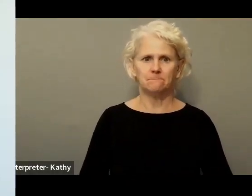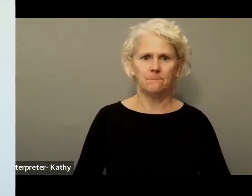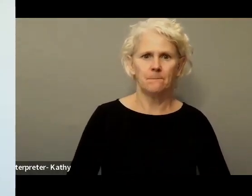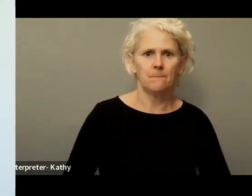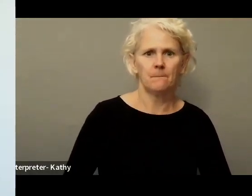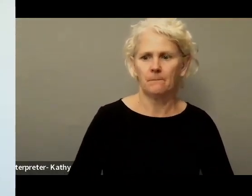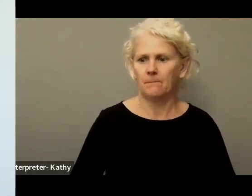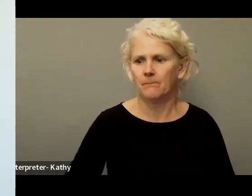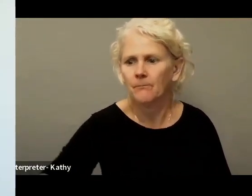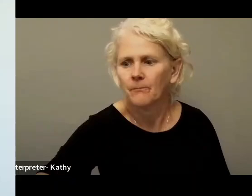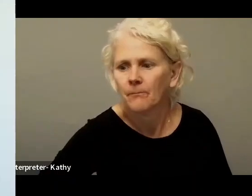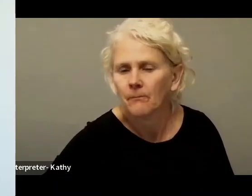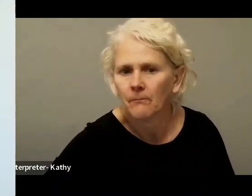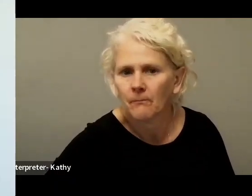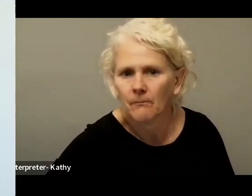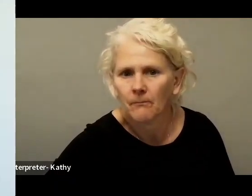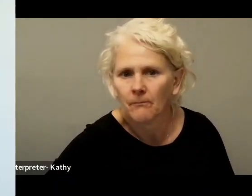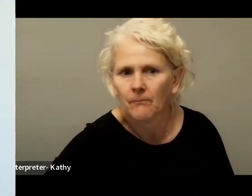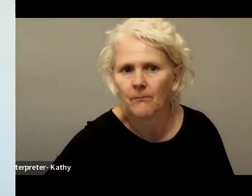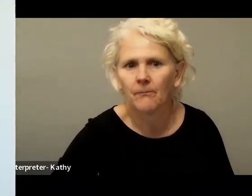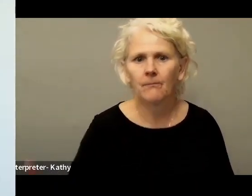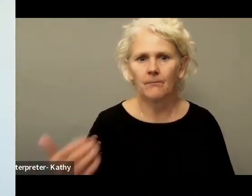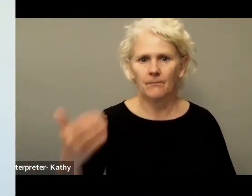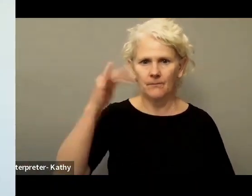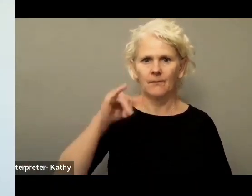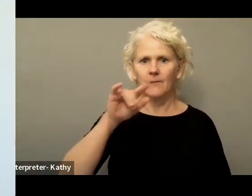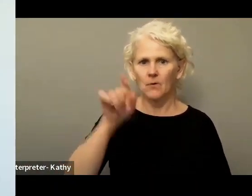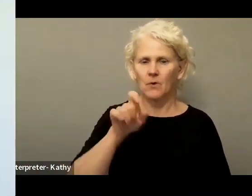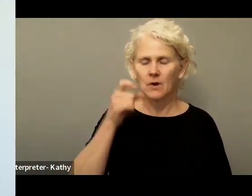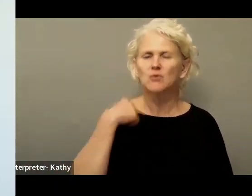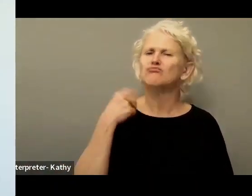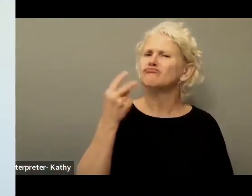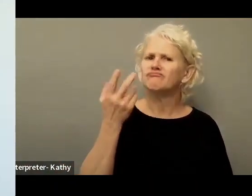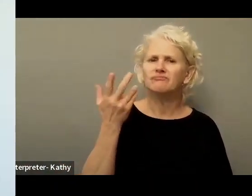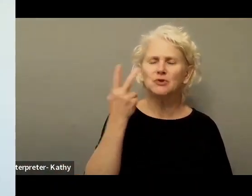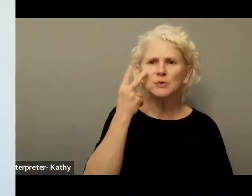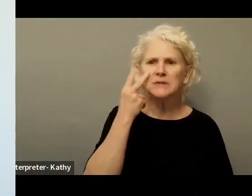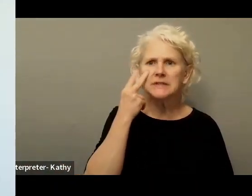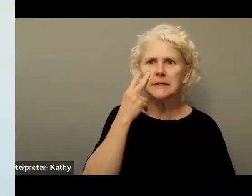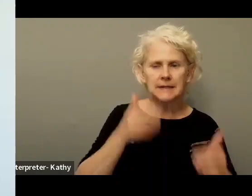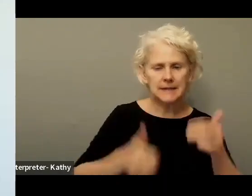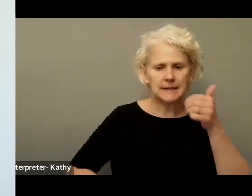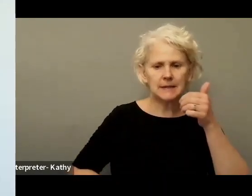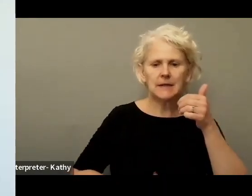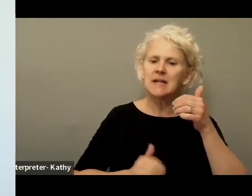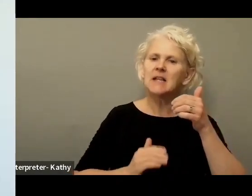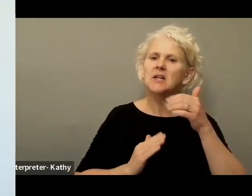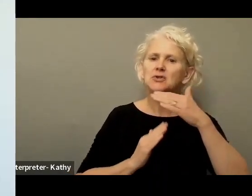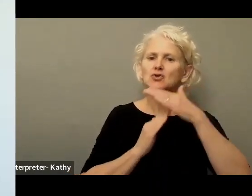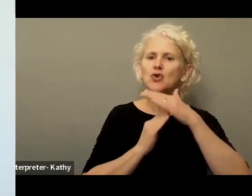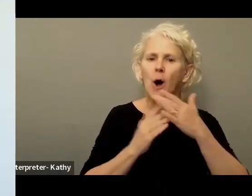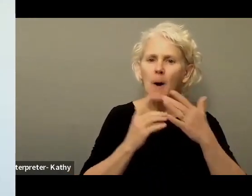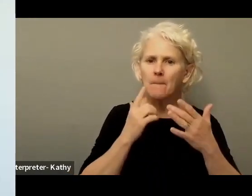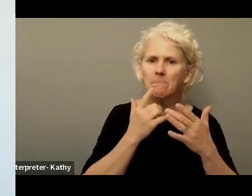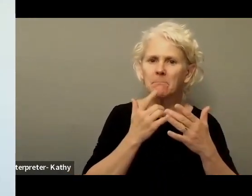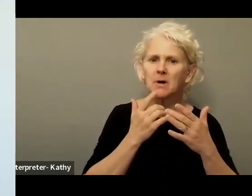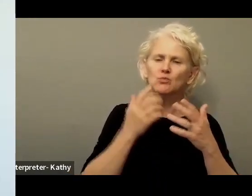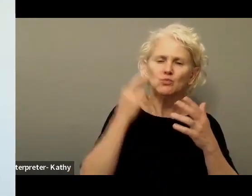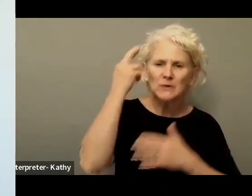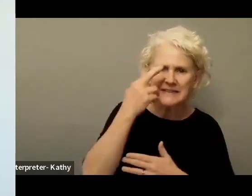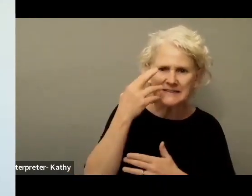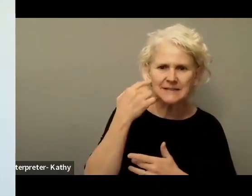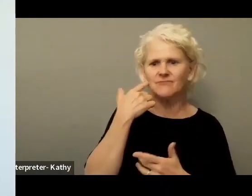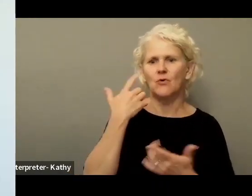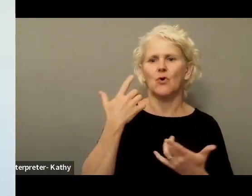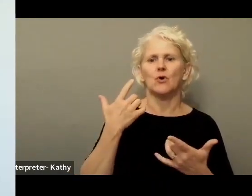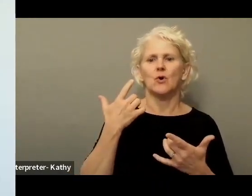So then the next question I'd like to tackle is, what do you see as the top factor contributing to the burnout in healthcare workers?